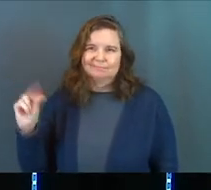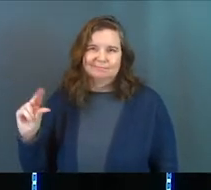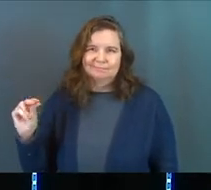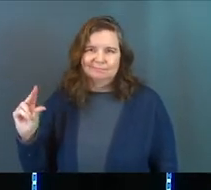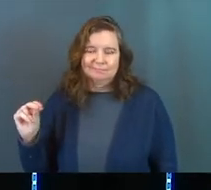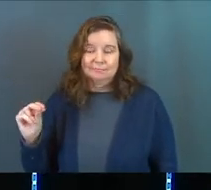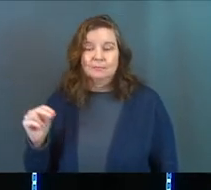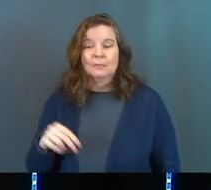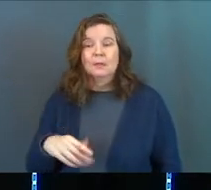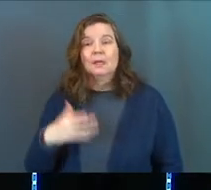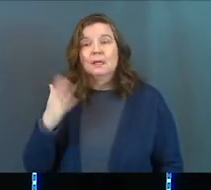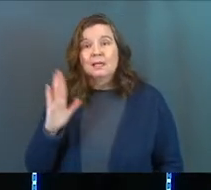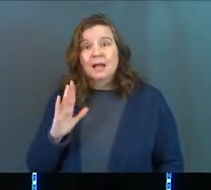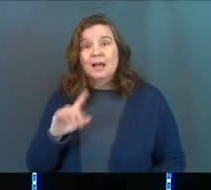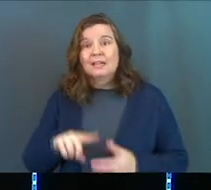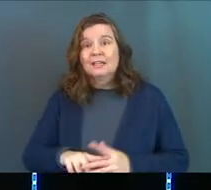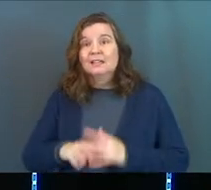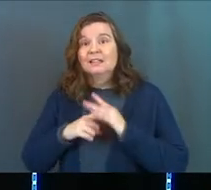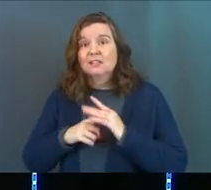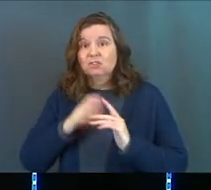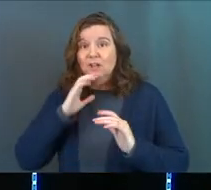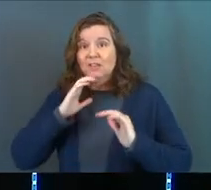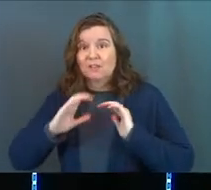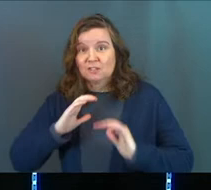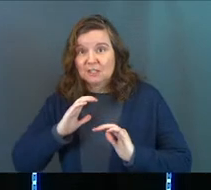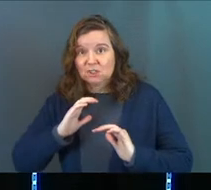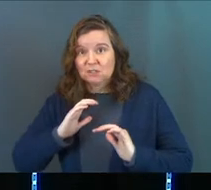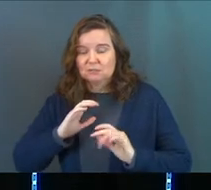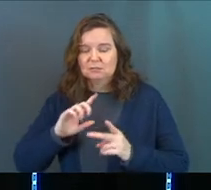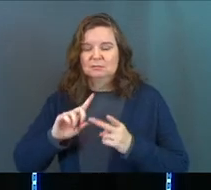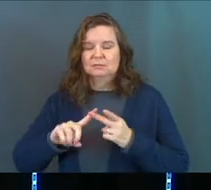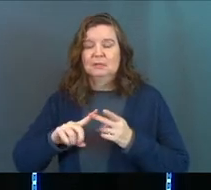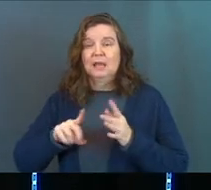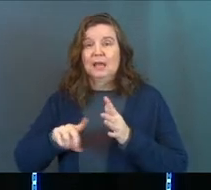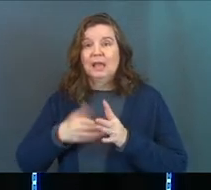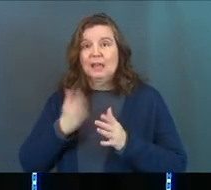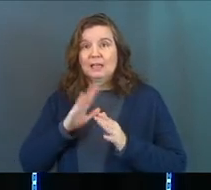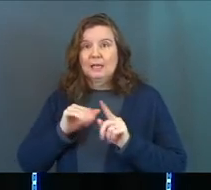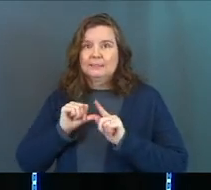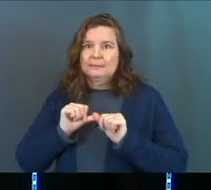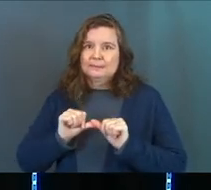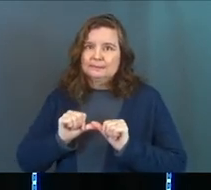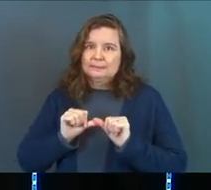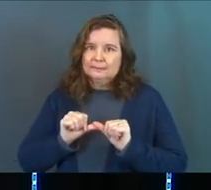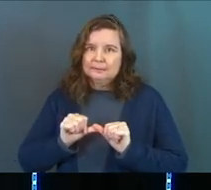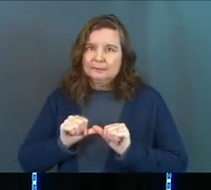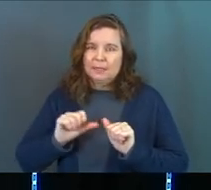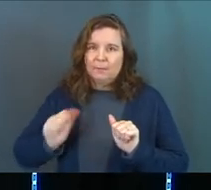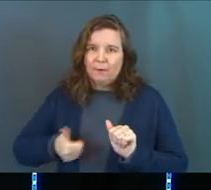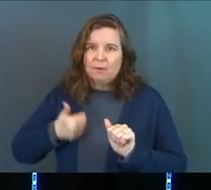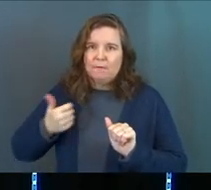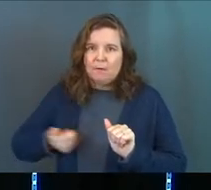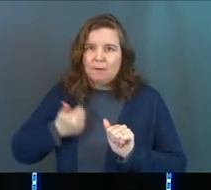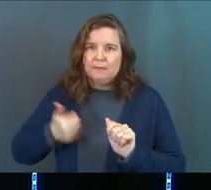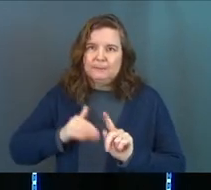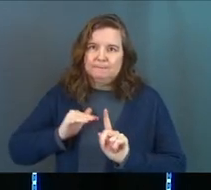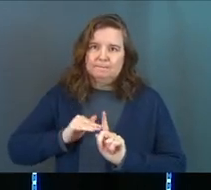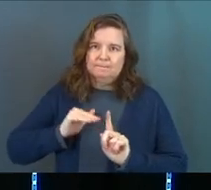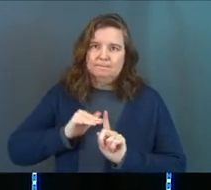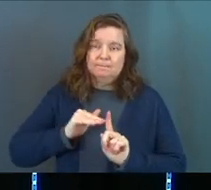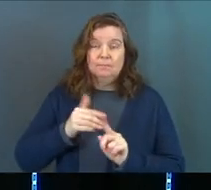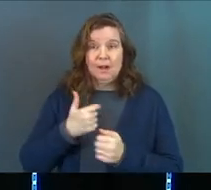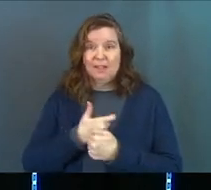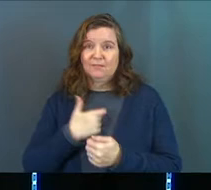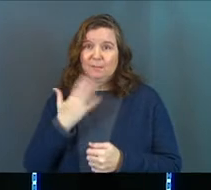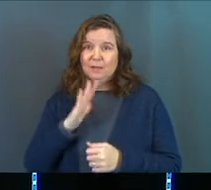No. God initiated this conversation, and God persistently kept following Samuel. And I love that about